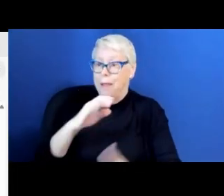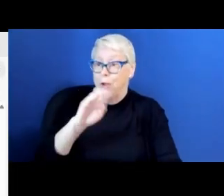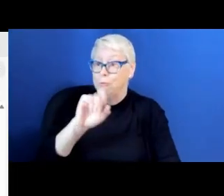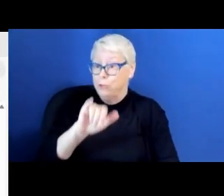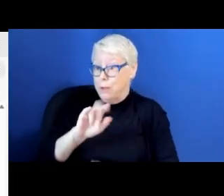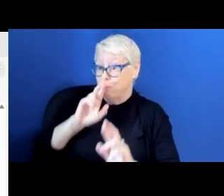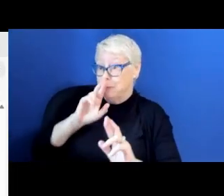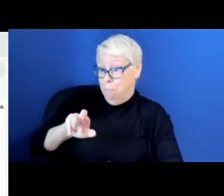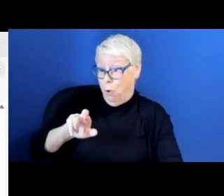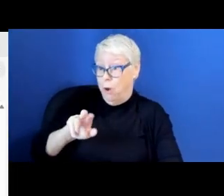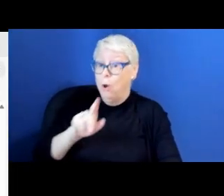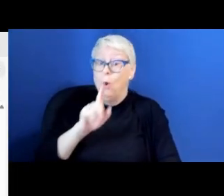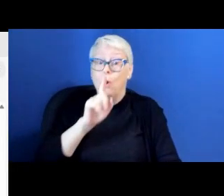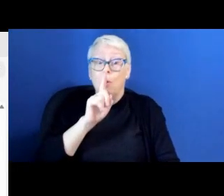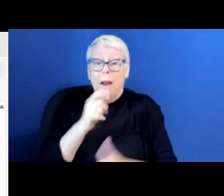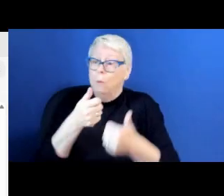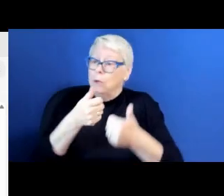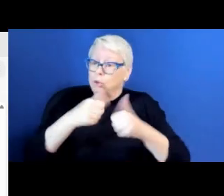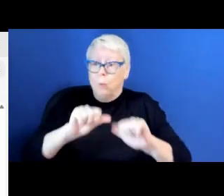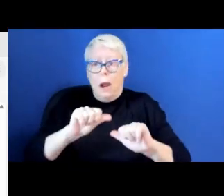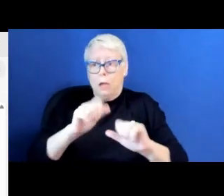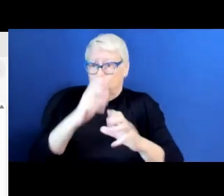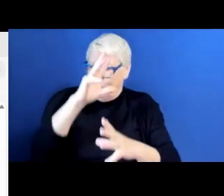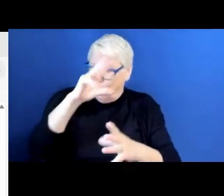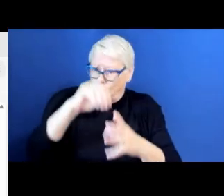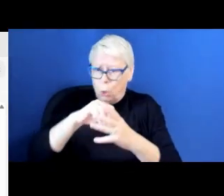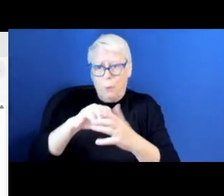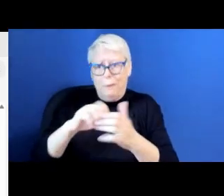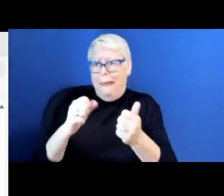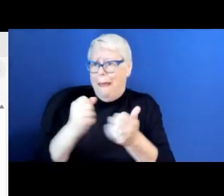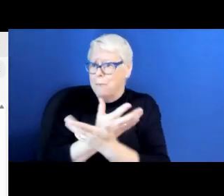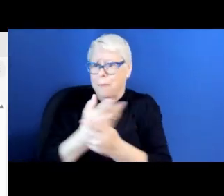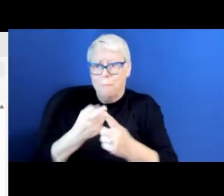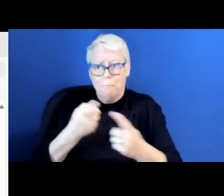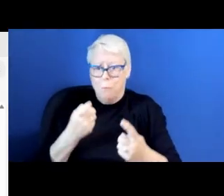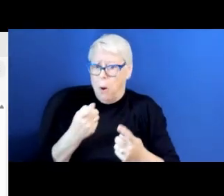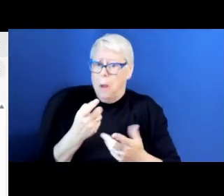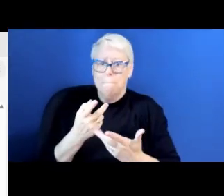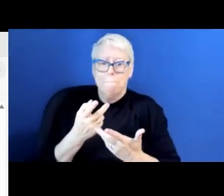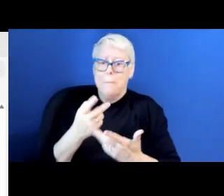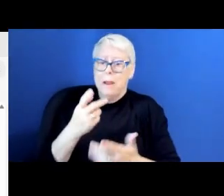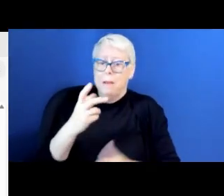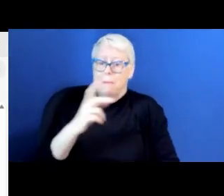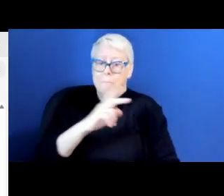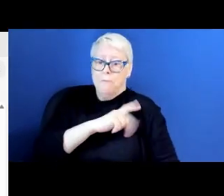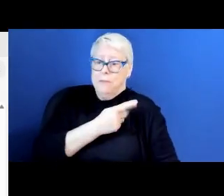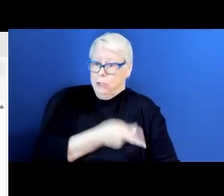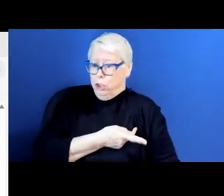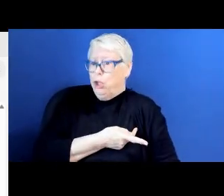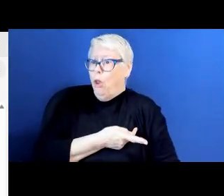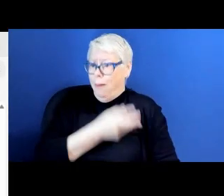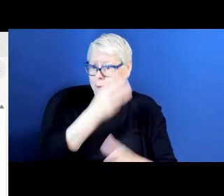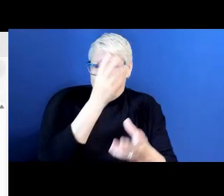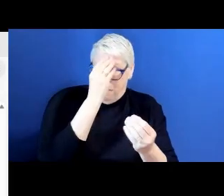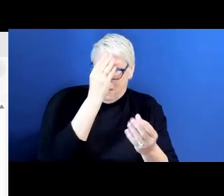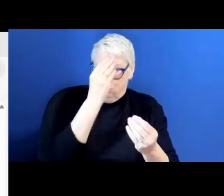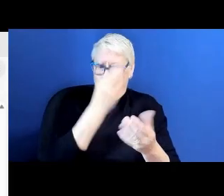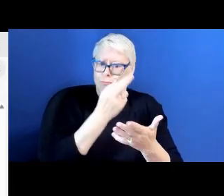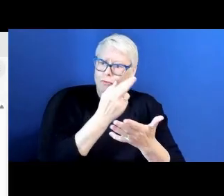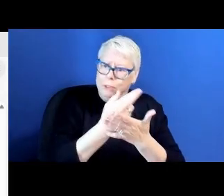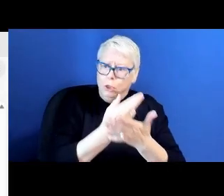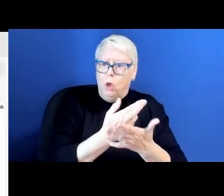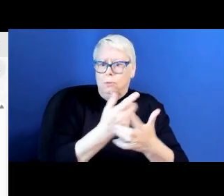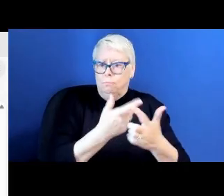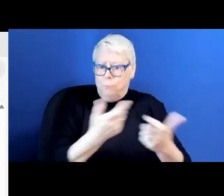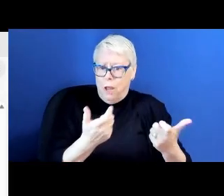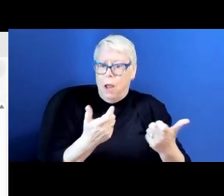tried to include all we can from federal provincial sources. We are also adding more municipal benefits from cities and have agreed to share